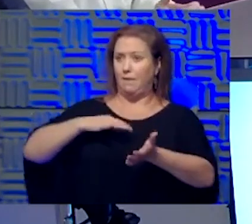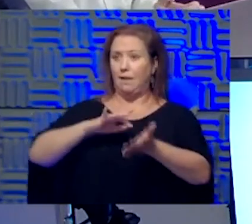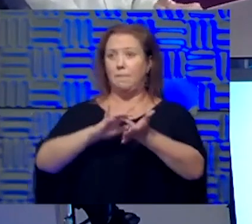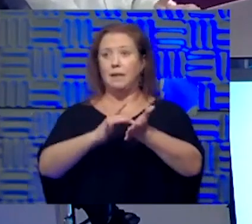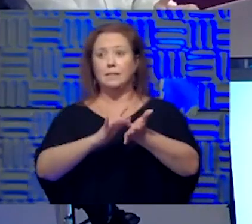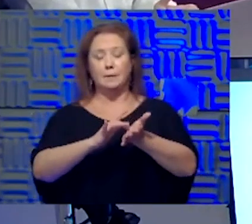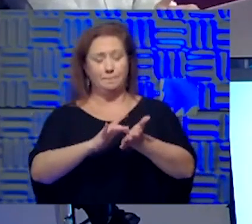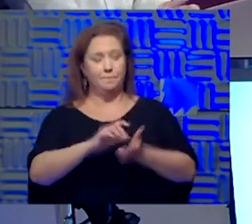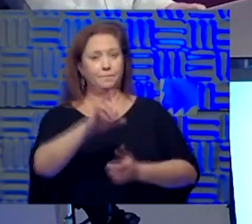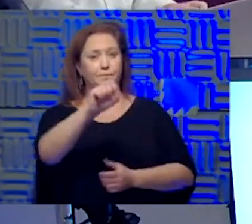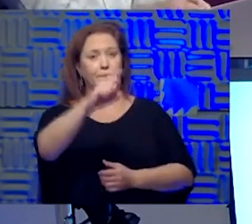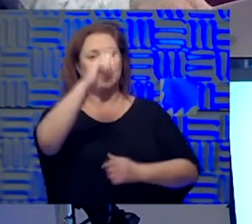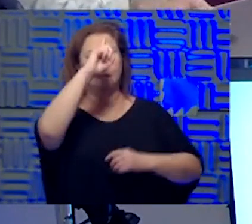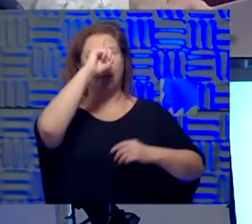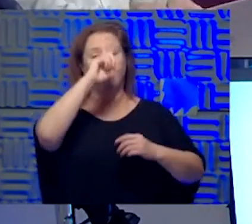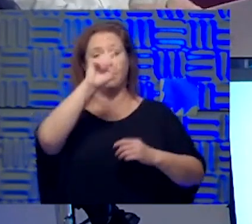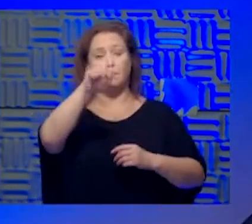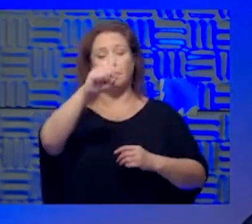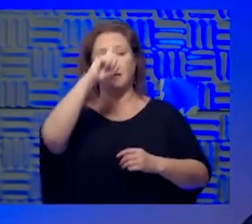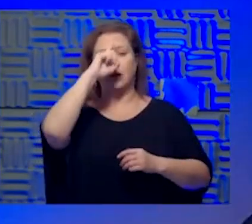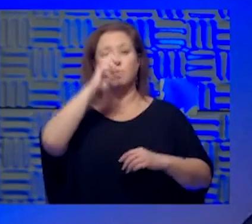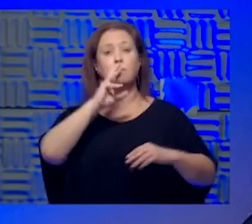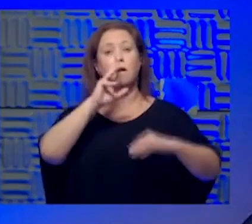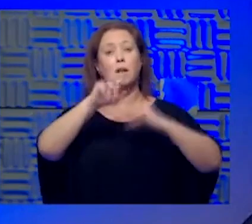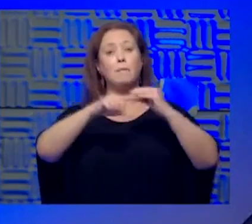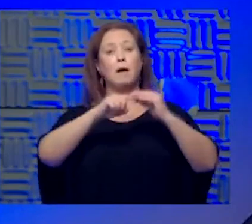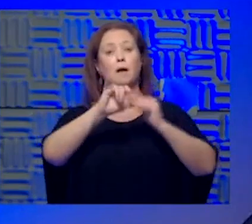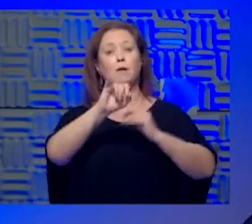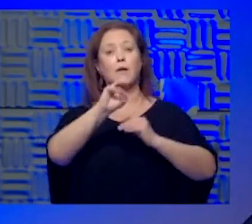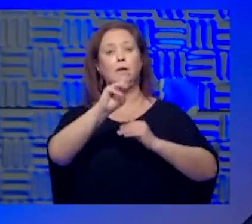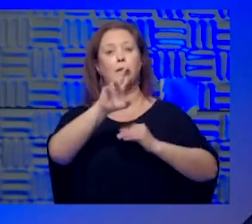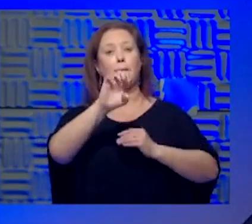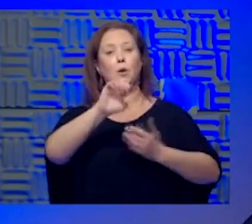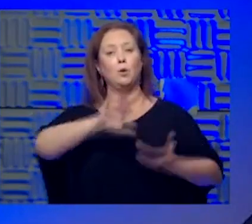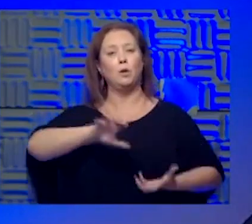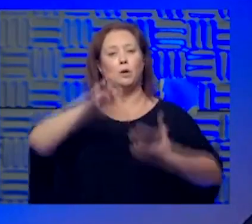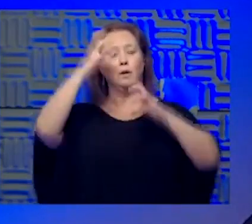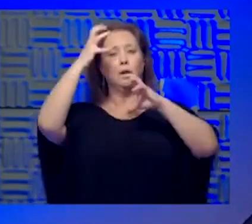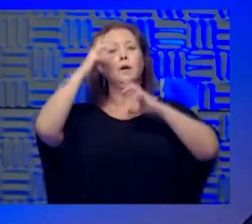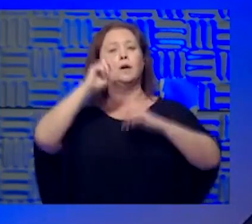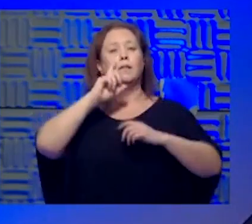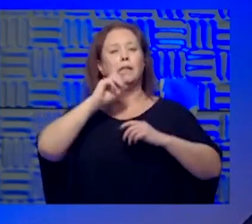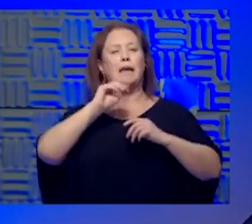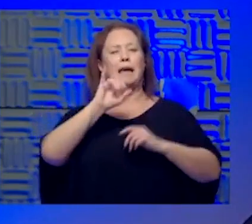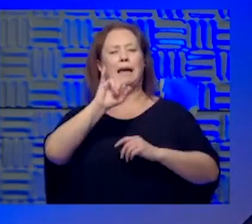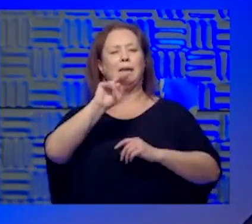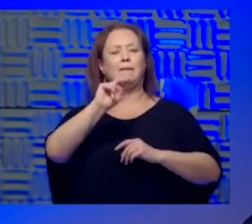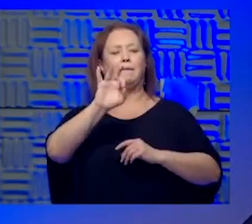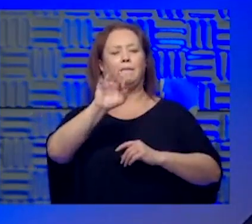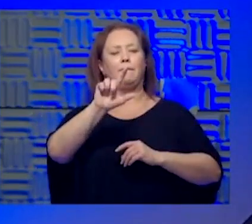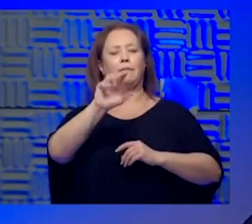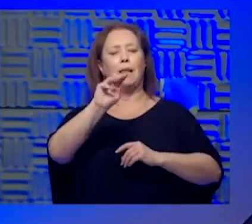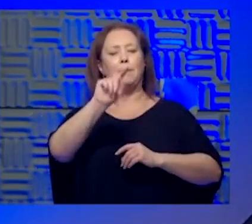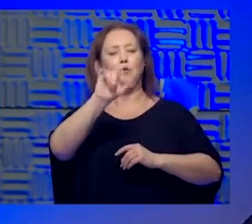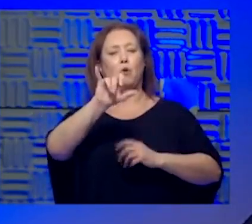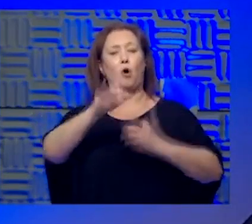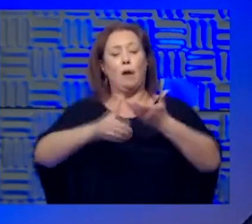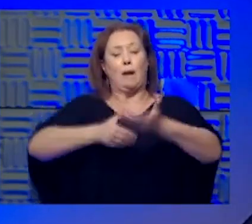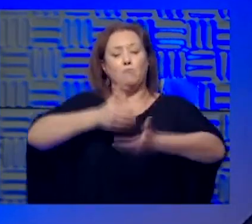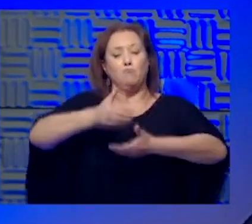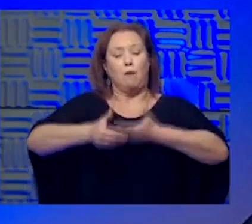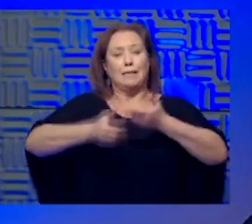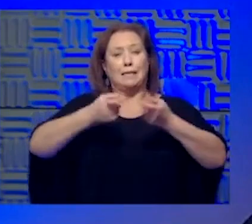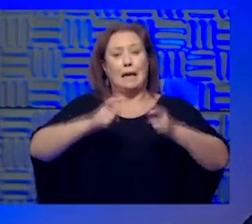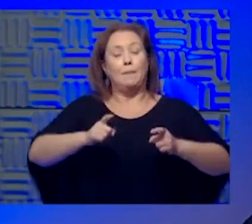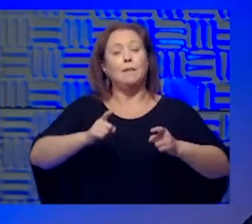patients? That's a thought, because we talk about the immune dysregulation, the cytokine storm, the inflammatory process that comes probably because